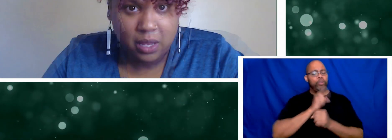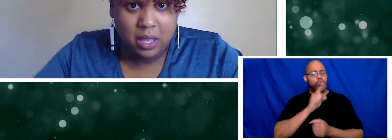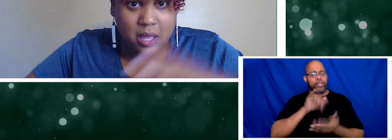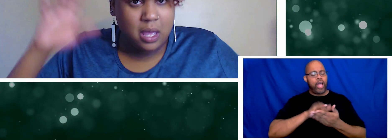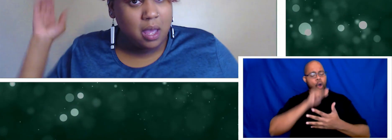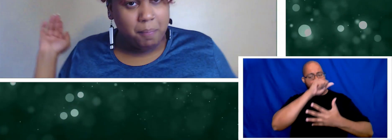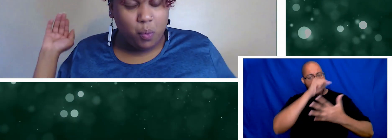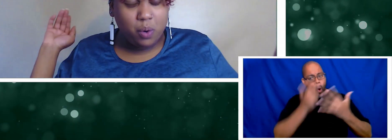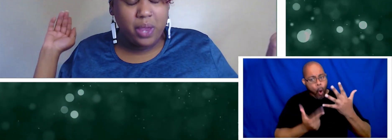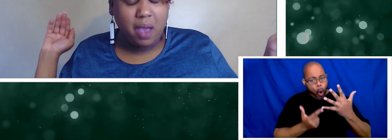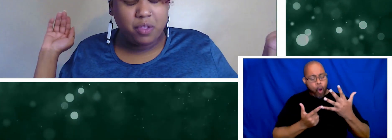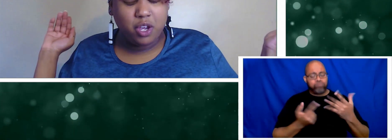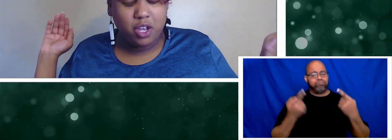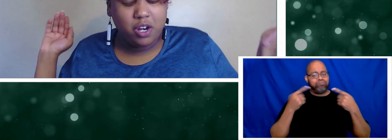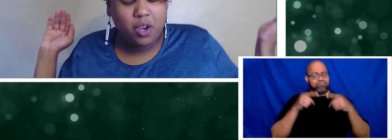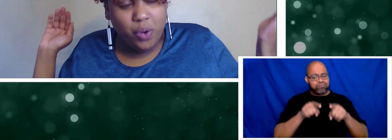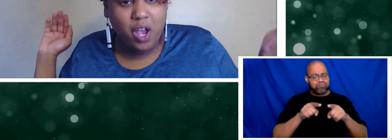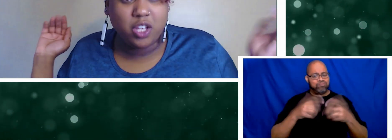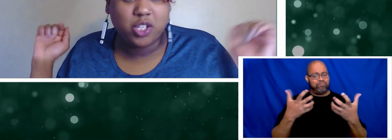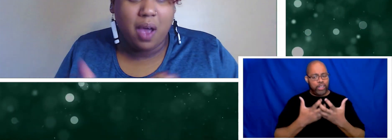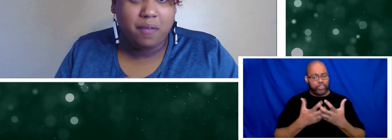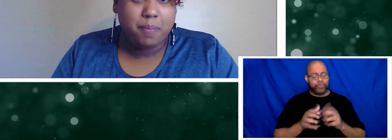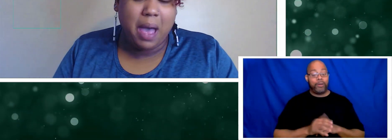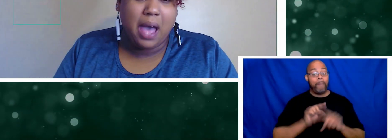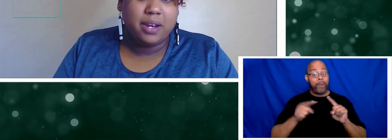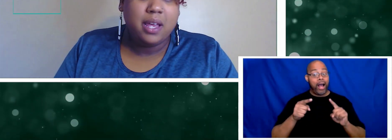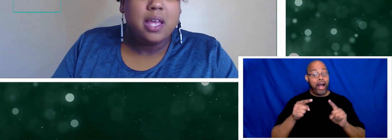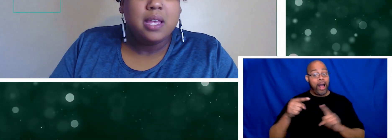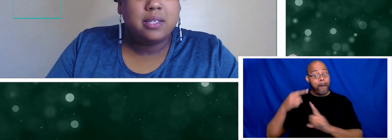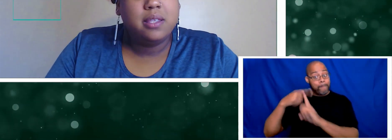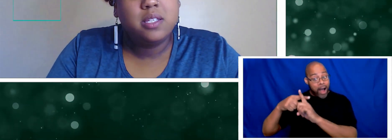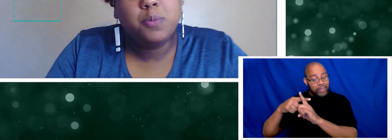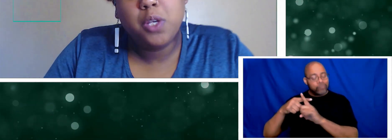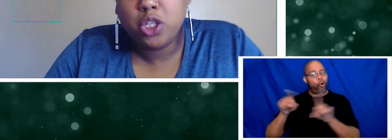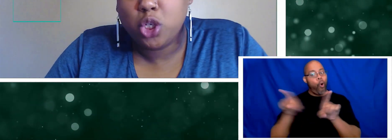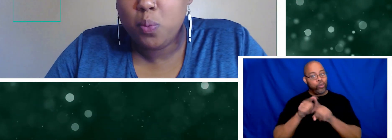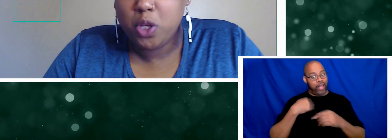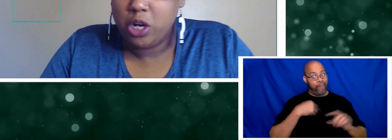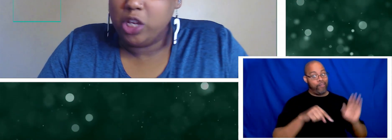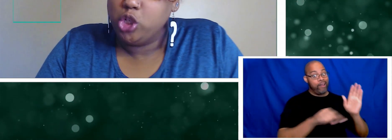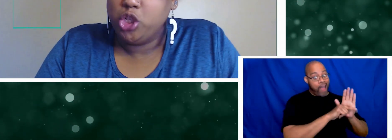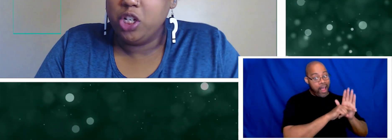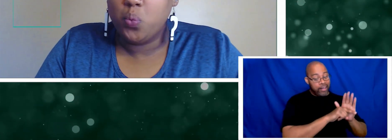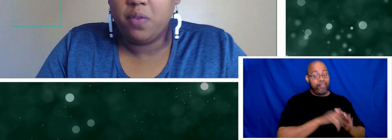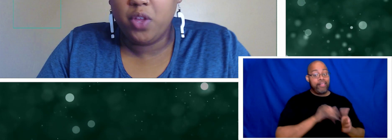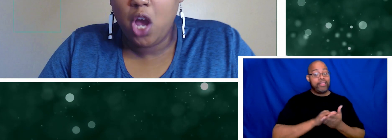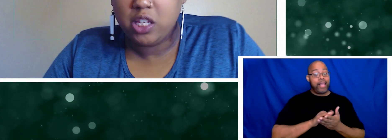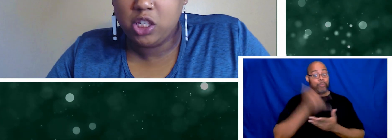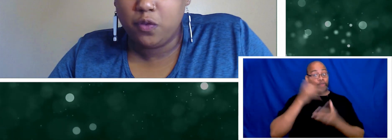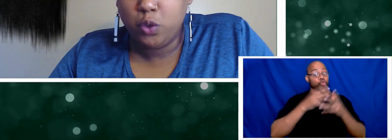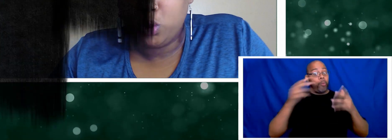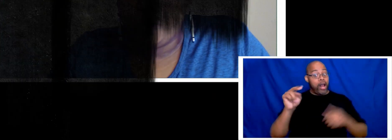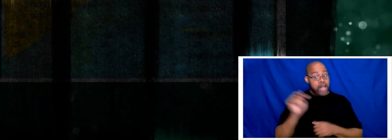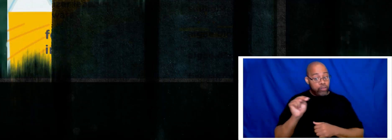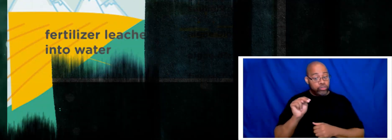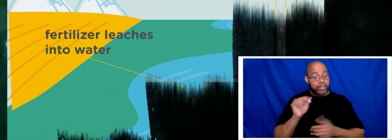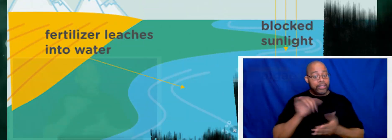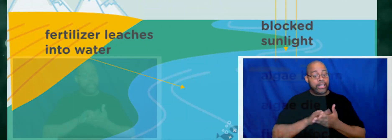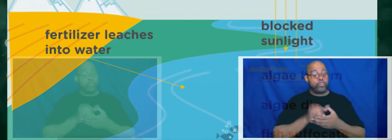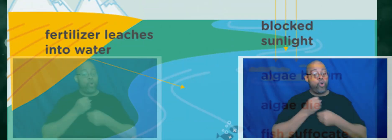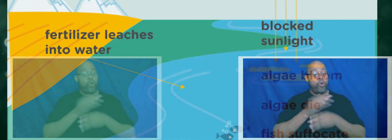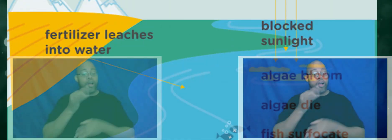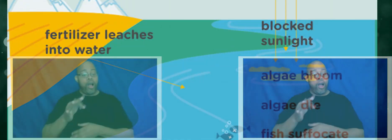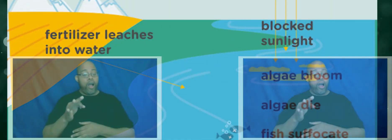align. But where we have the good, we also have the bad. See, this is because too much nitrogen is one of the causes of